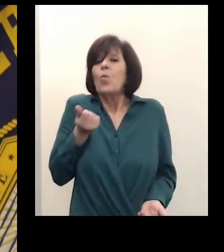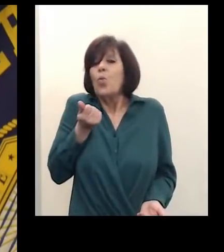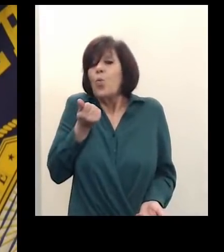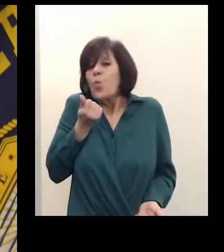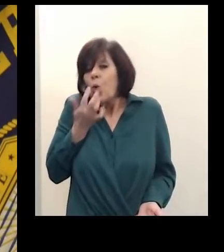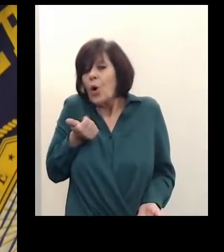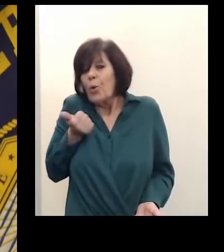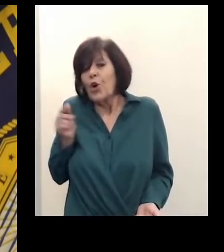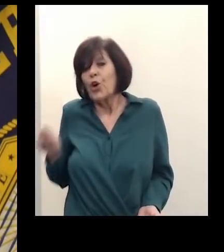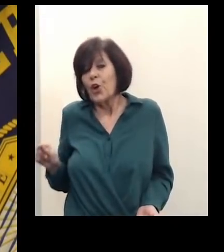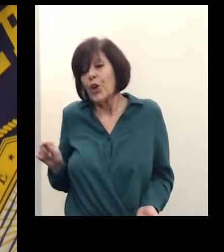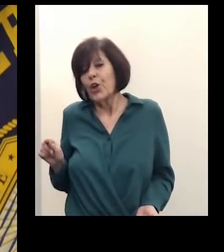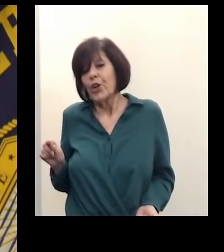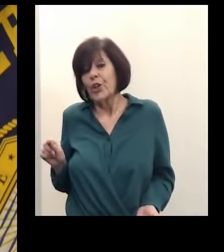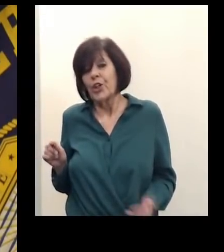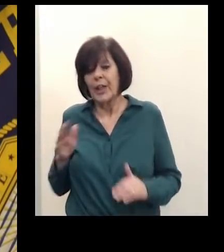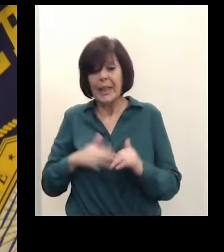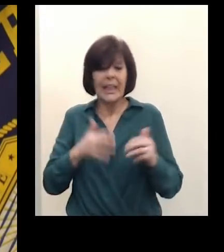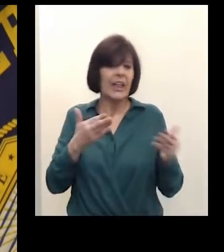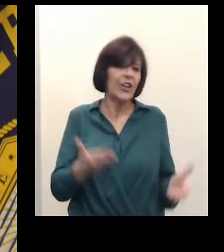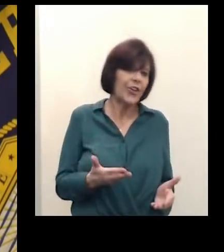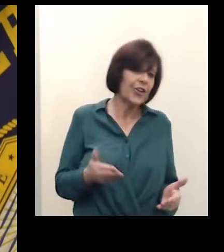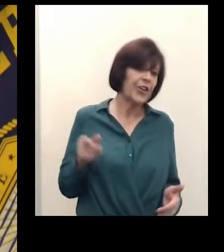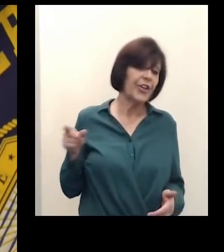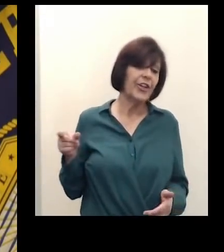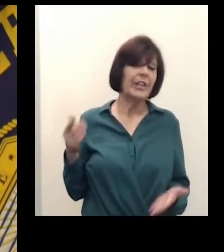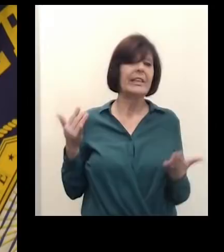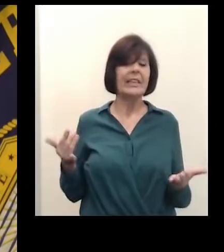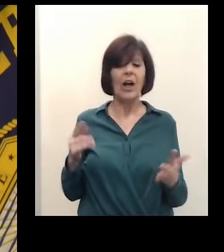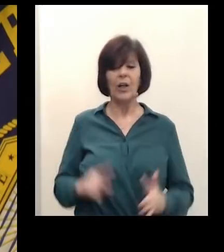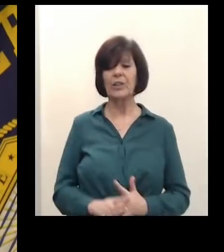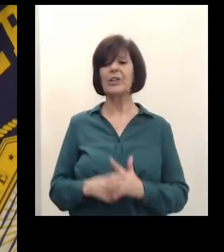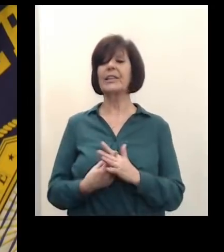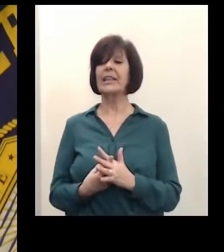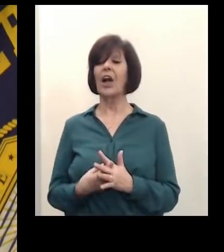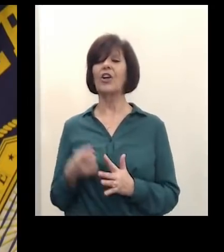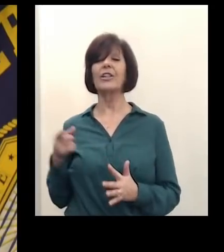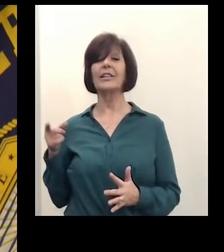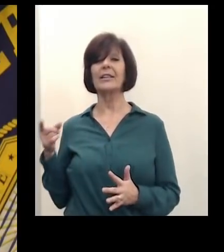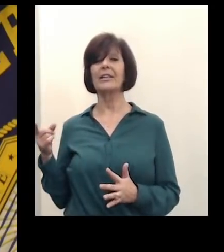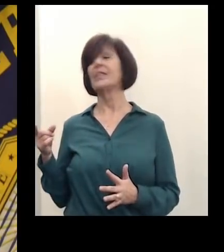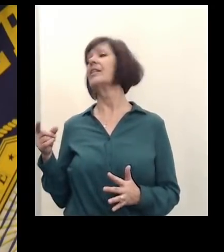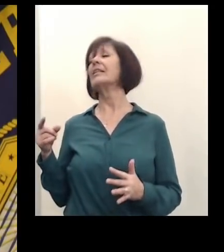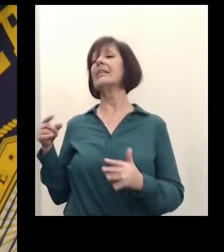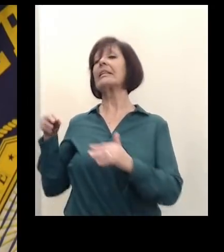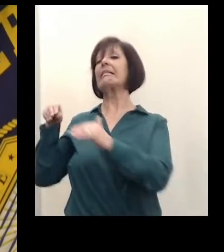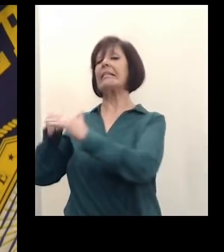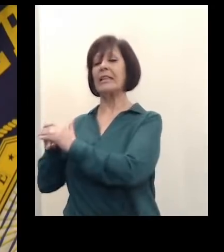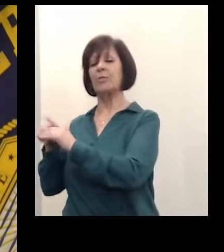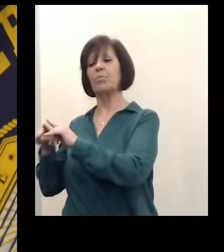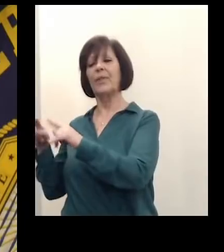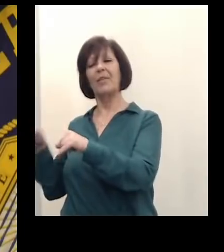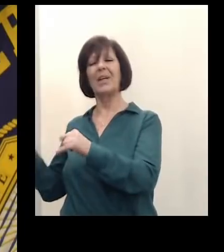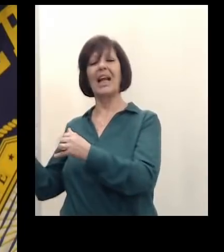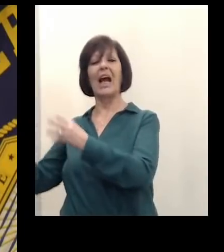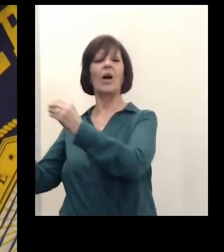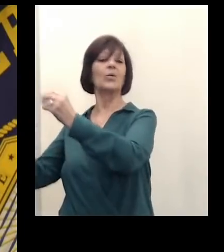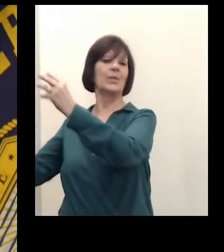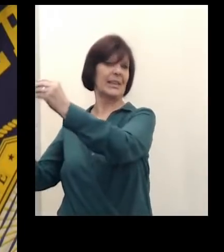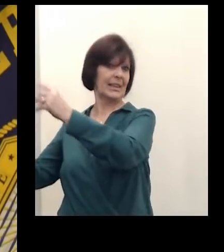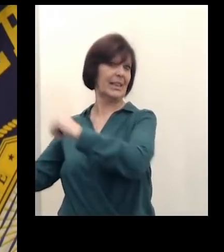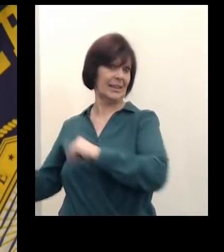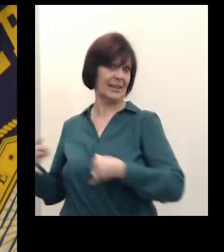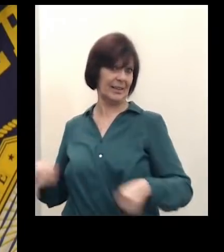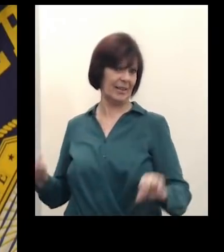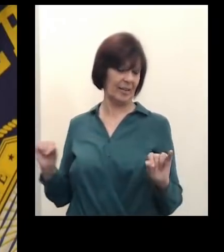couple of weeks ago than it was up here. And so they're now starting to get some of that cooler weather and head indoors, and their rates are also ticking up a bit